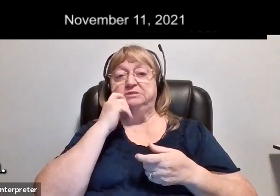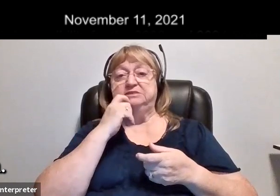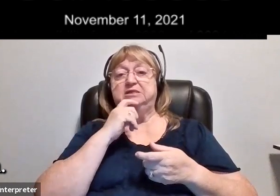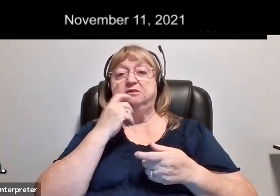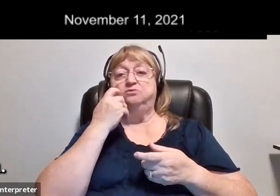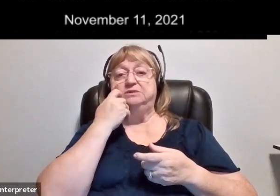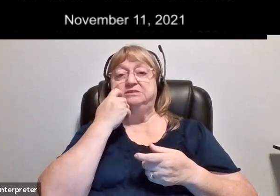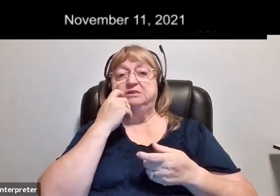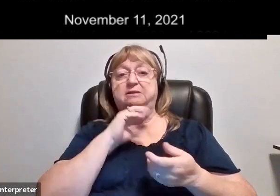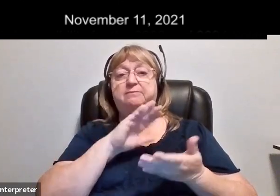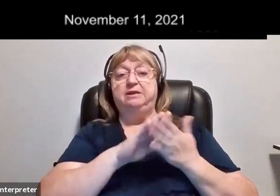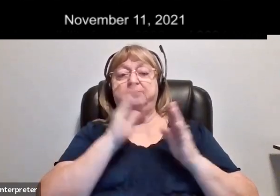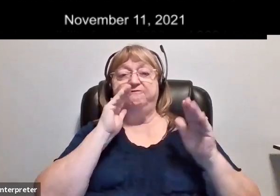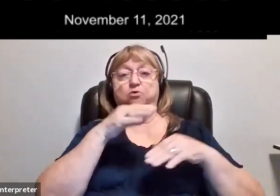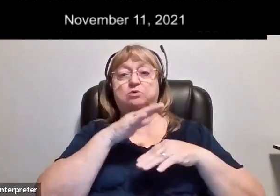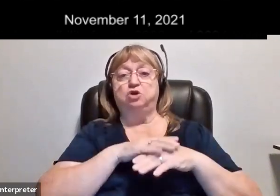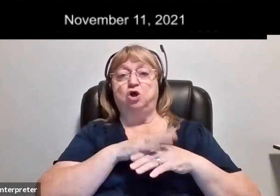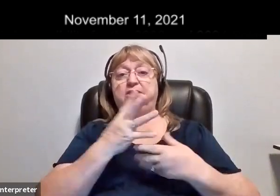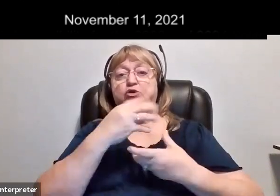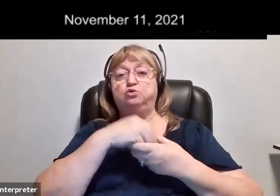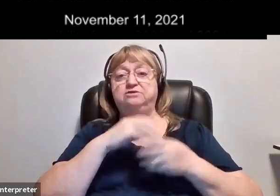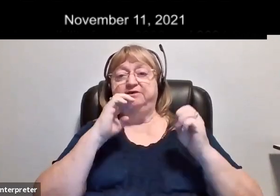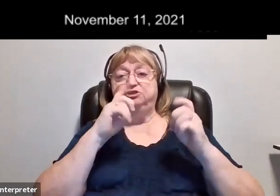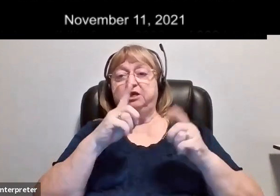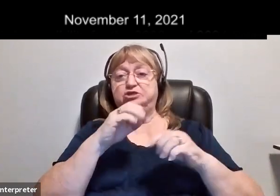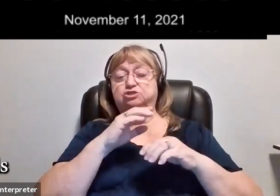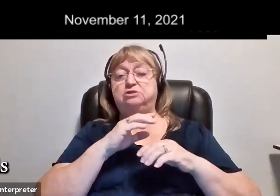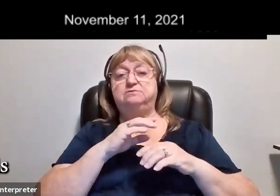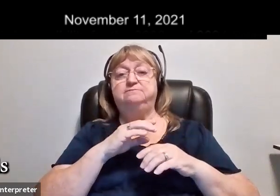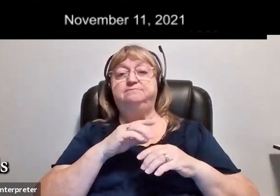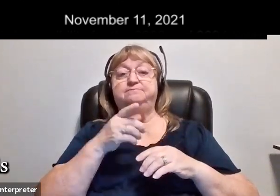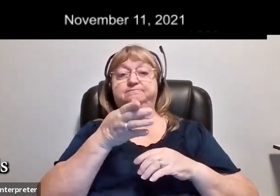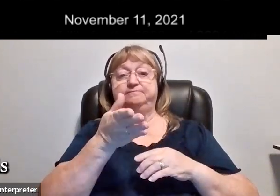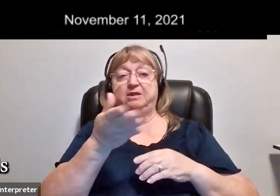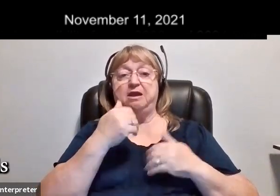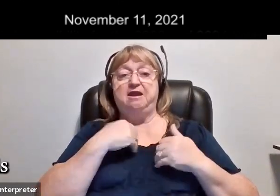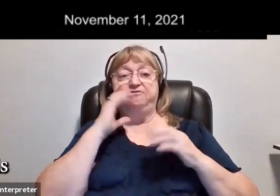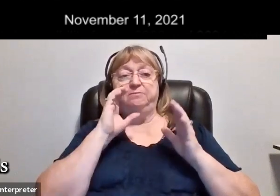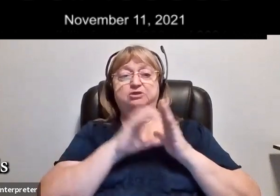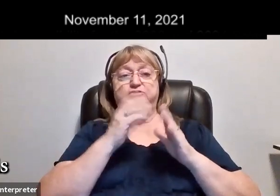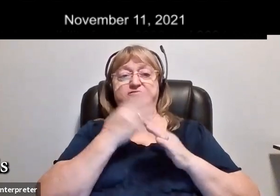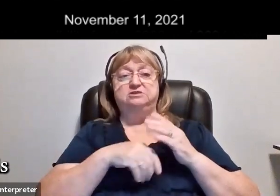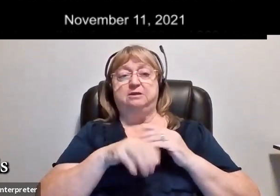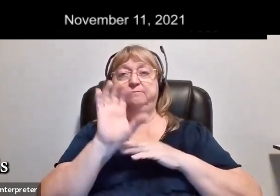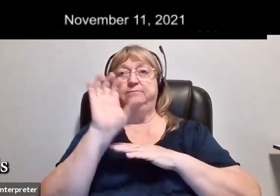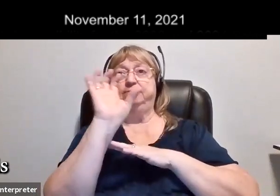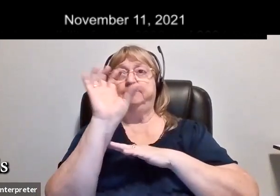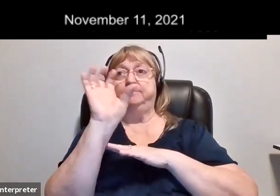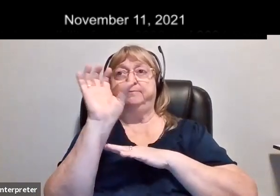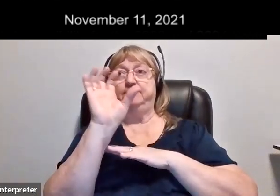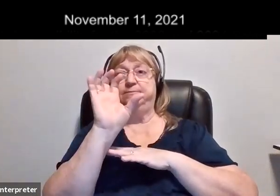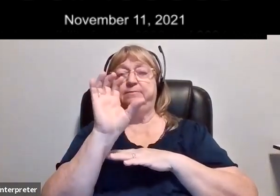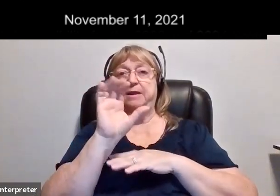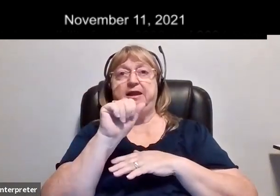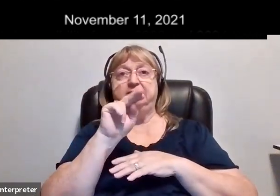inclusive education, and here I have a picture of some radio astronomical